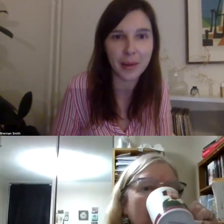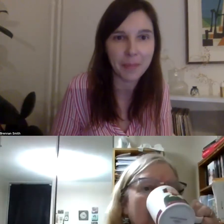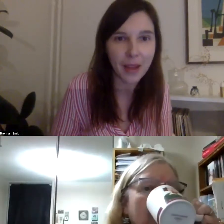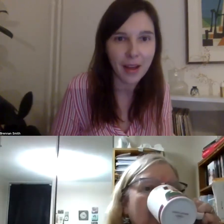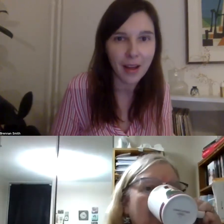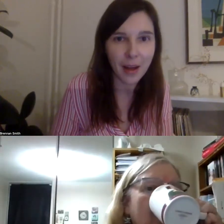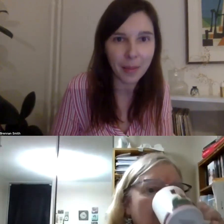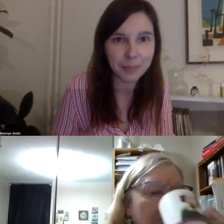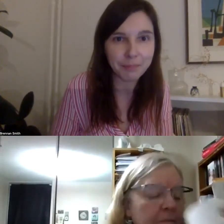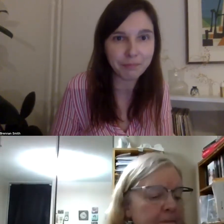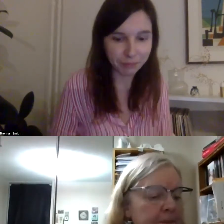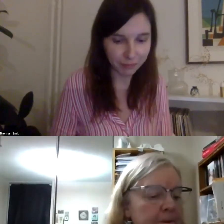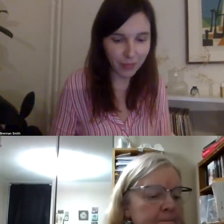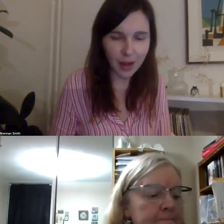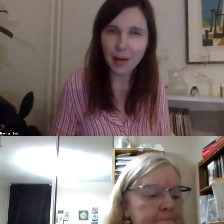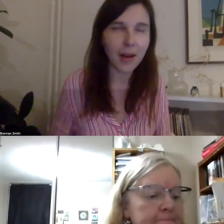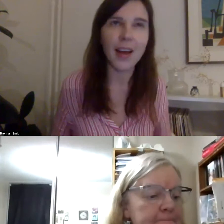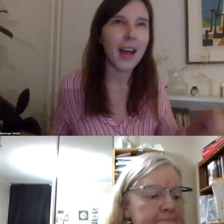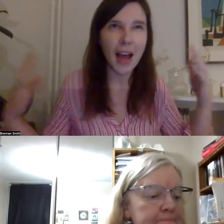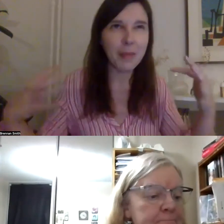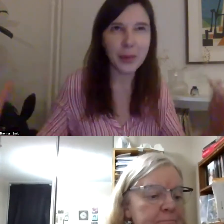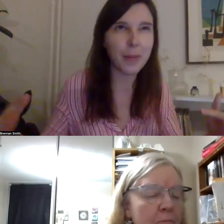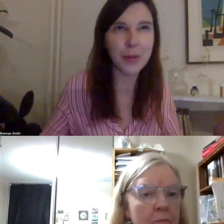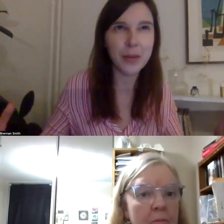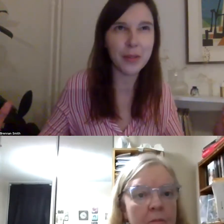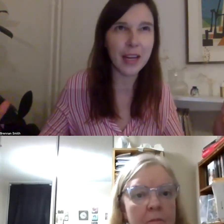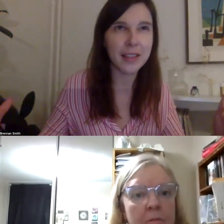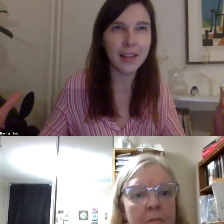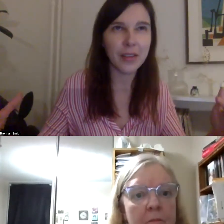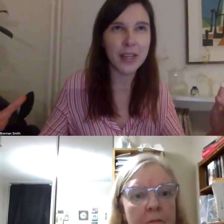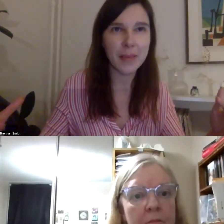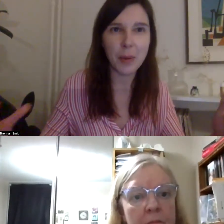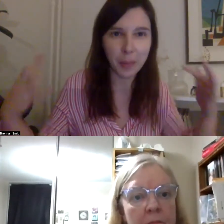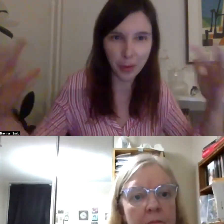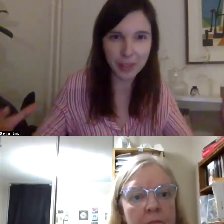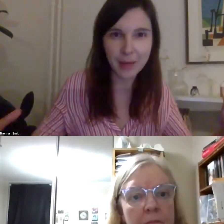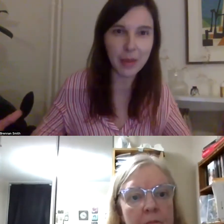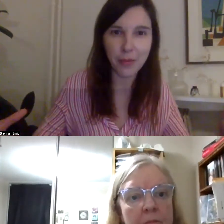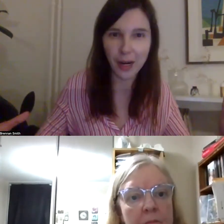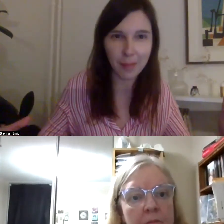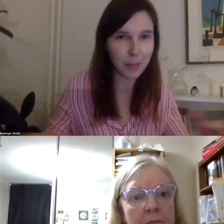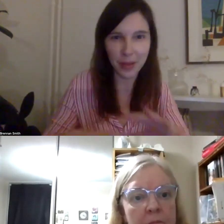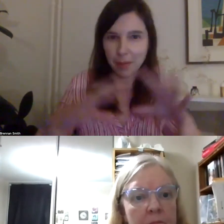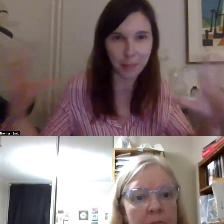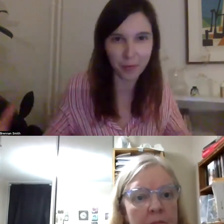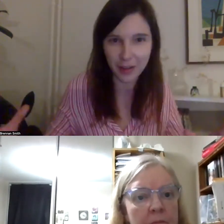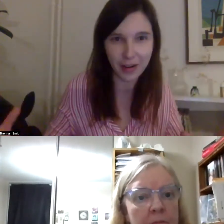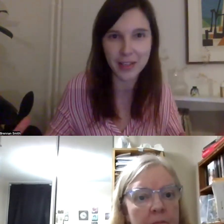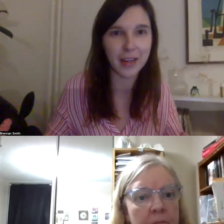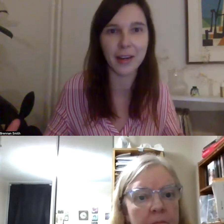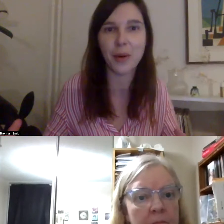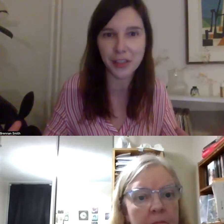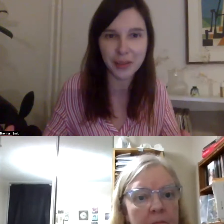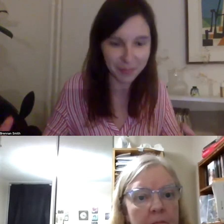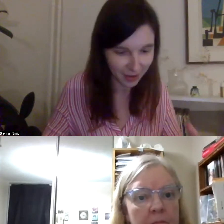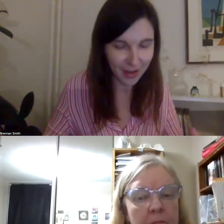it. I'm the sort of person who it usually takes me a while to process something before I come up with a perfectly